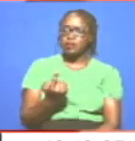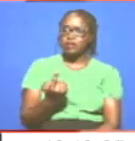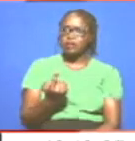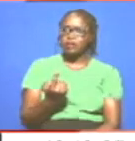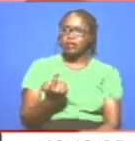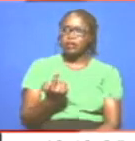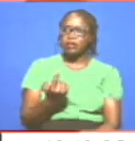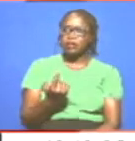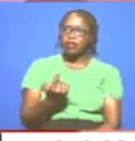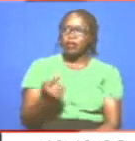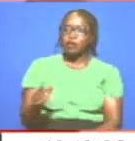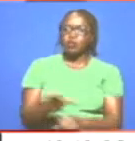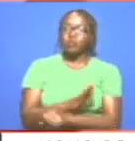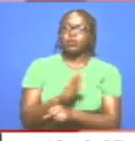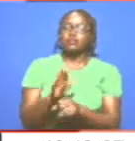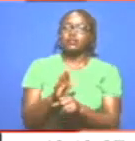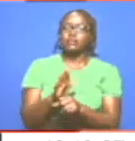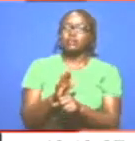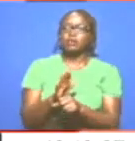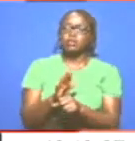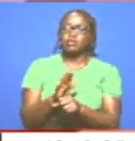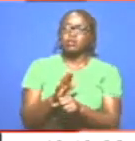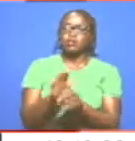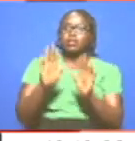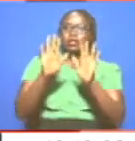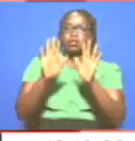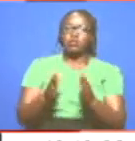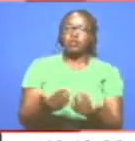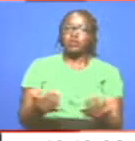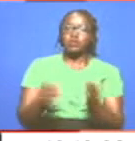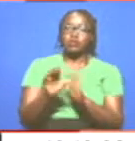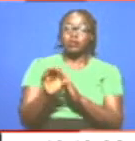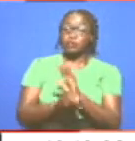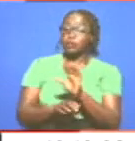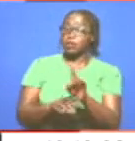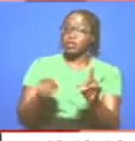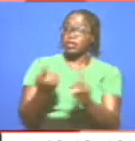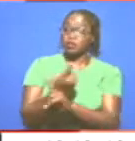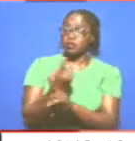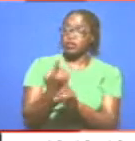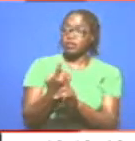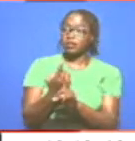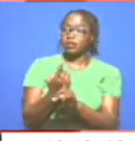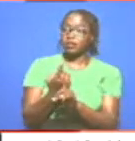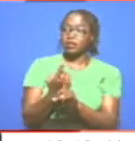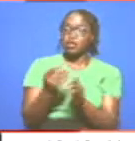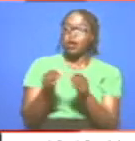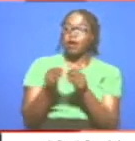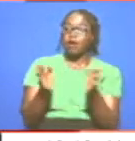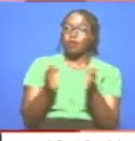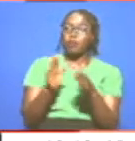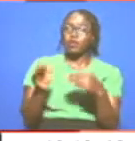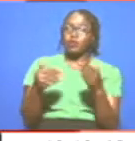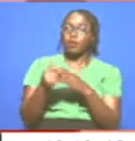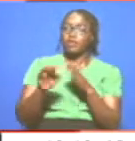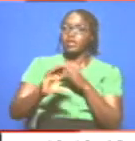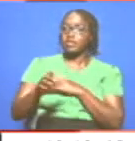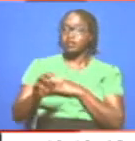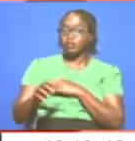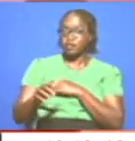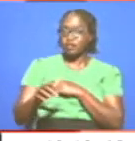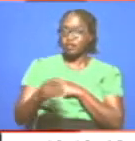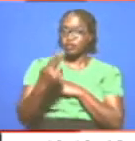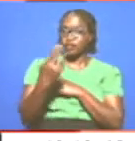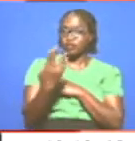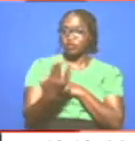The most important thing of the third constitution that I'm saying, which is so much different, is It has opened to all the counties, so the 24